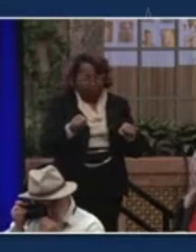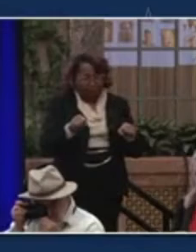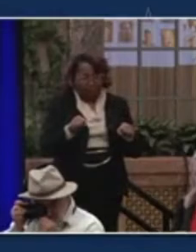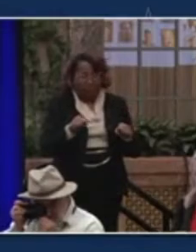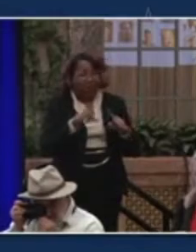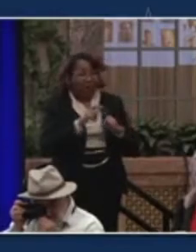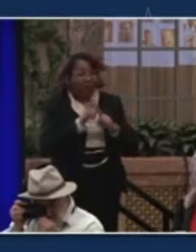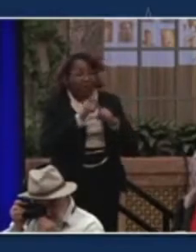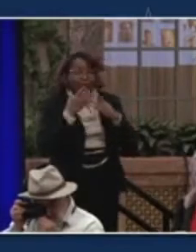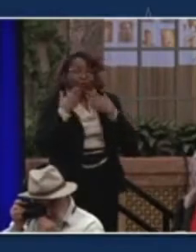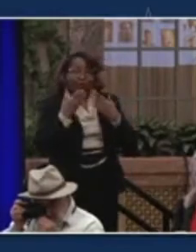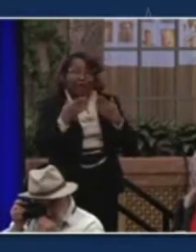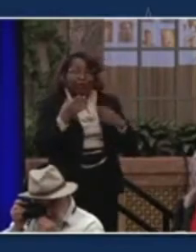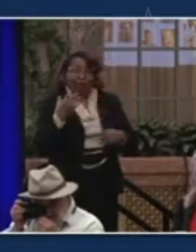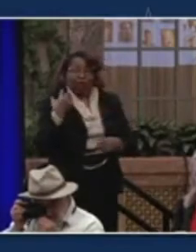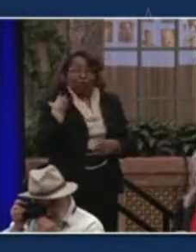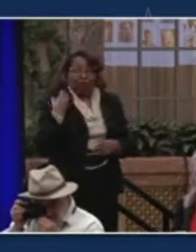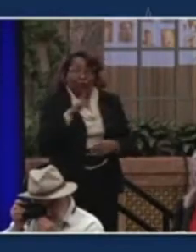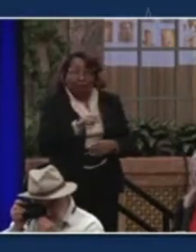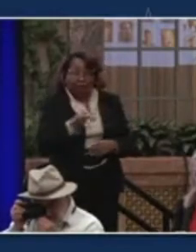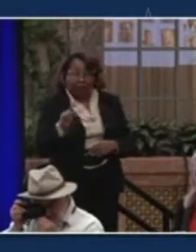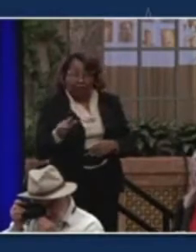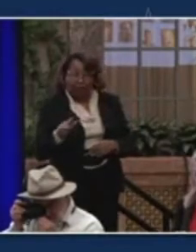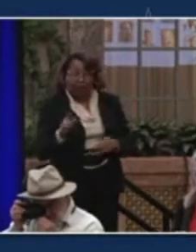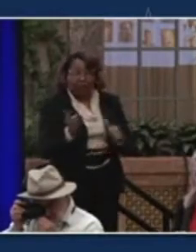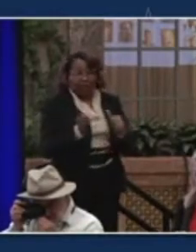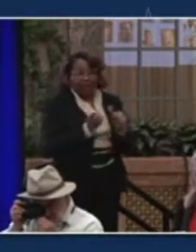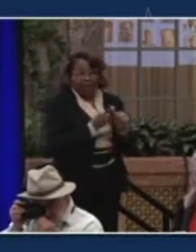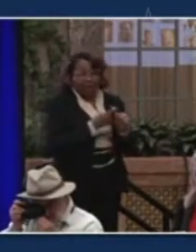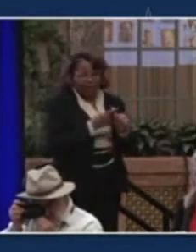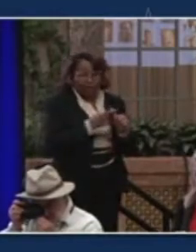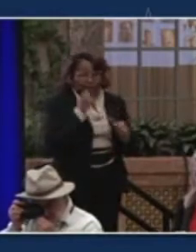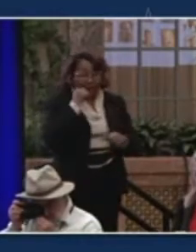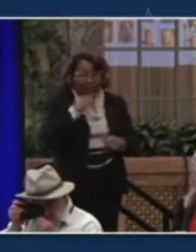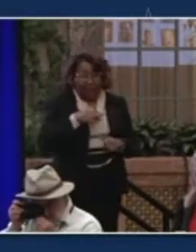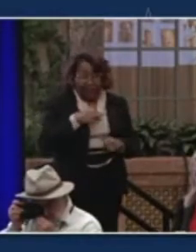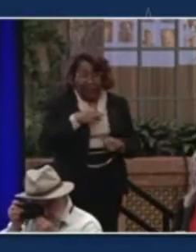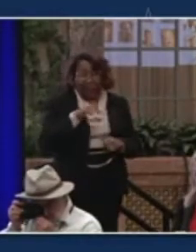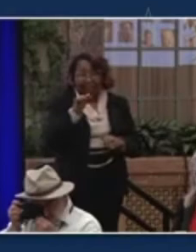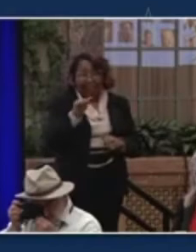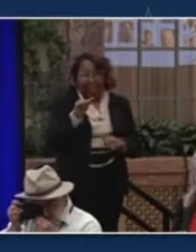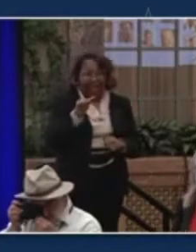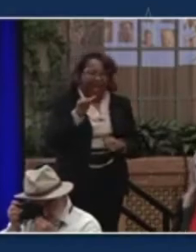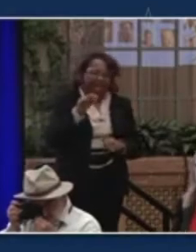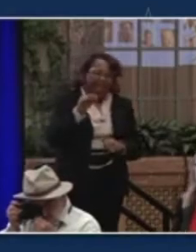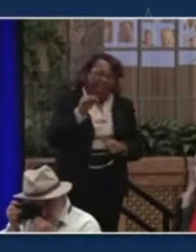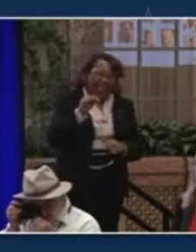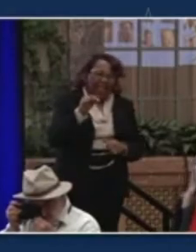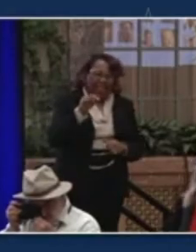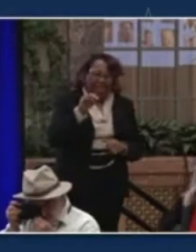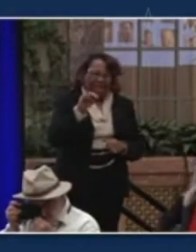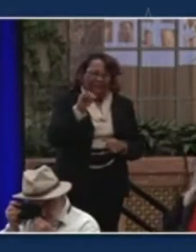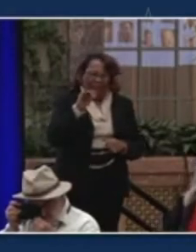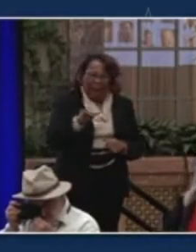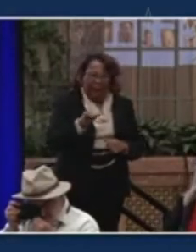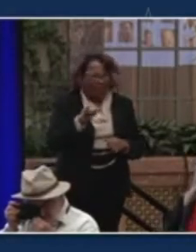Special thanks to Mayor Lightfoot and to First Lady Amy, I don't mess your name up, I know, but anyway, Ashley